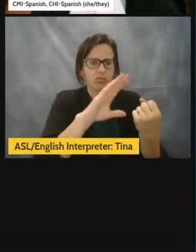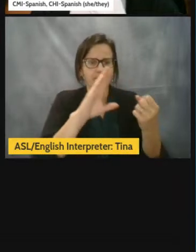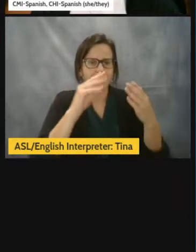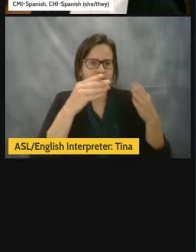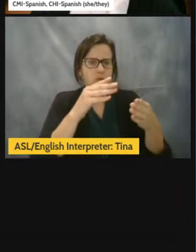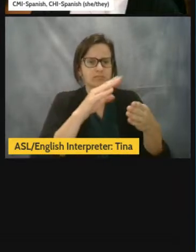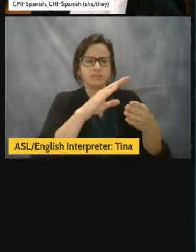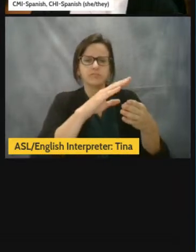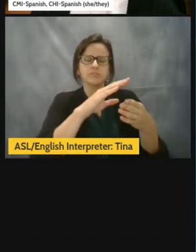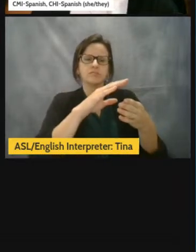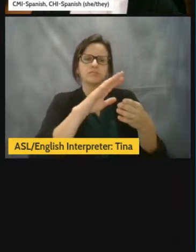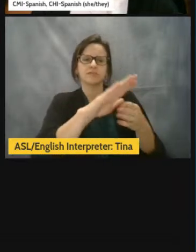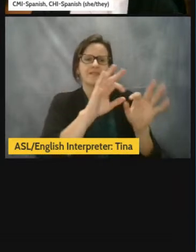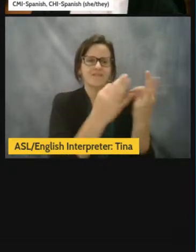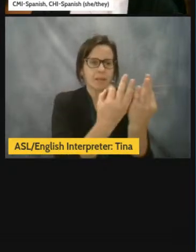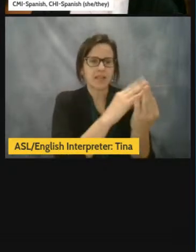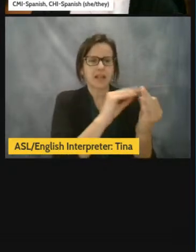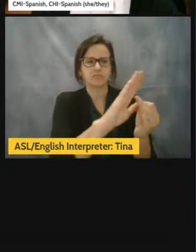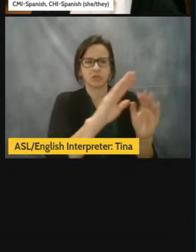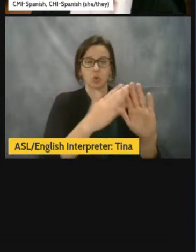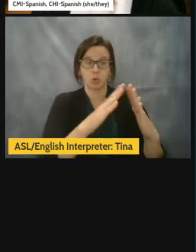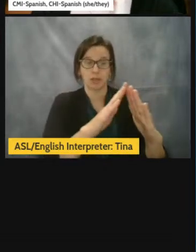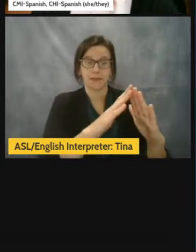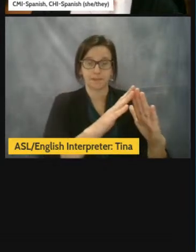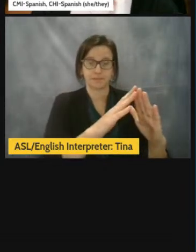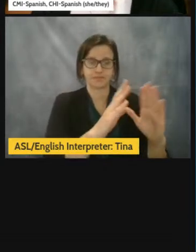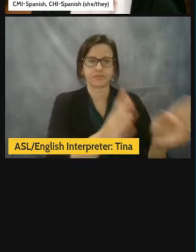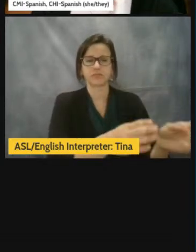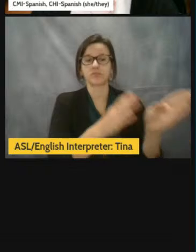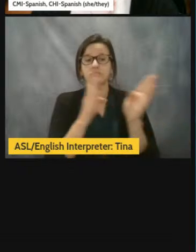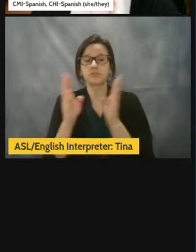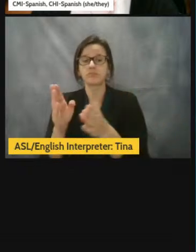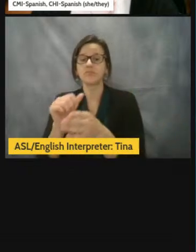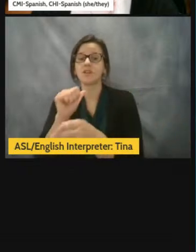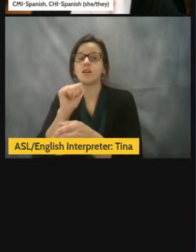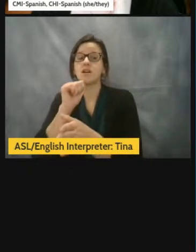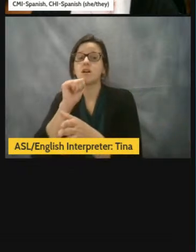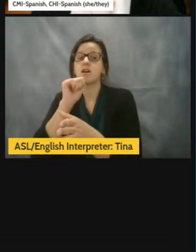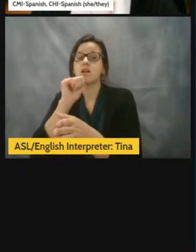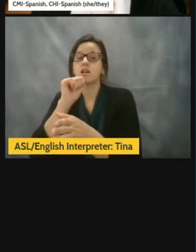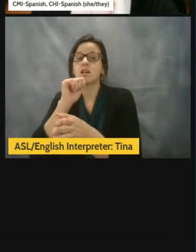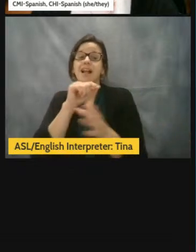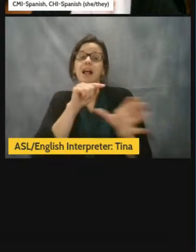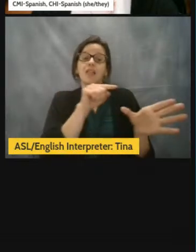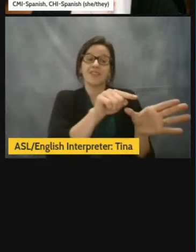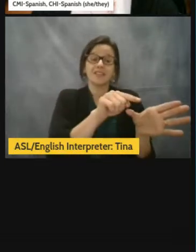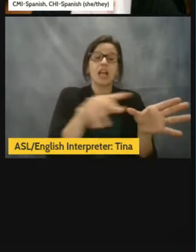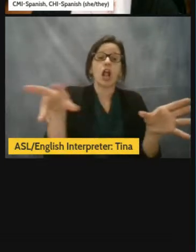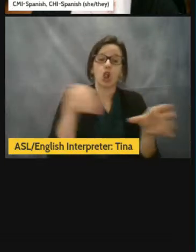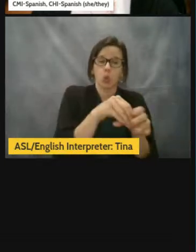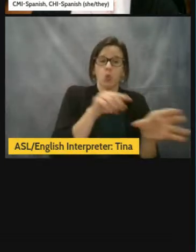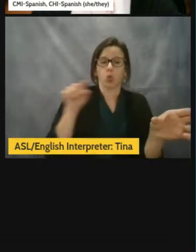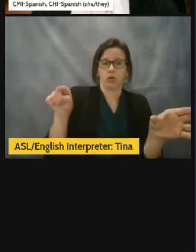Beneficence includes non-maleficence, but non-maleficence does not include beneficence.